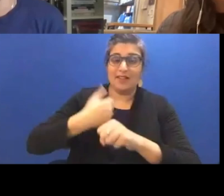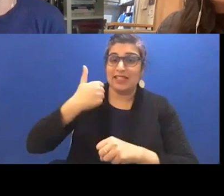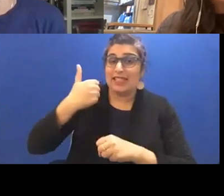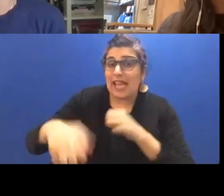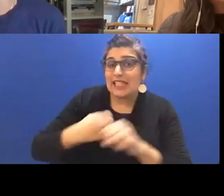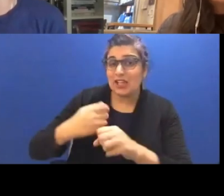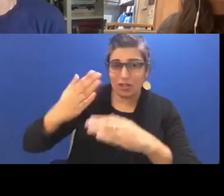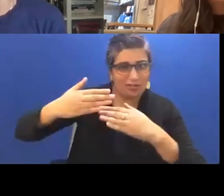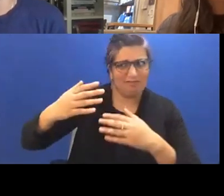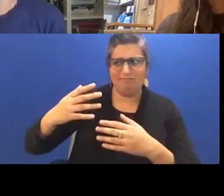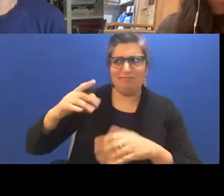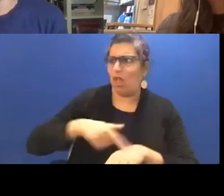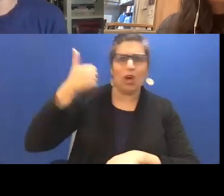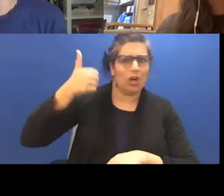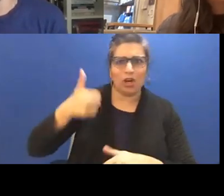obviously.